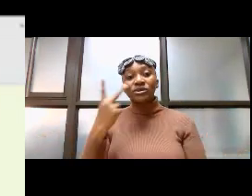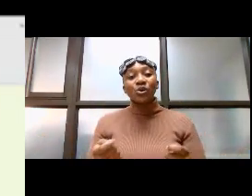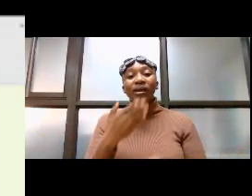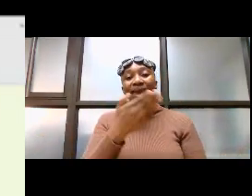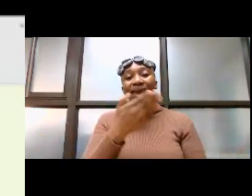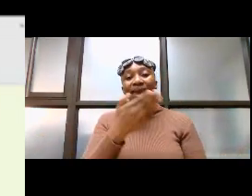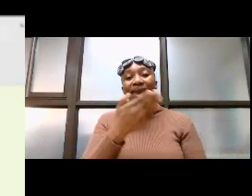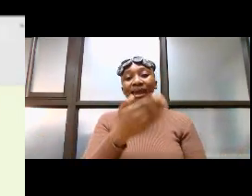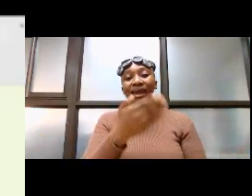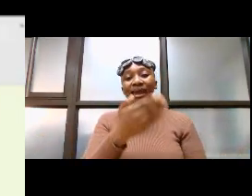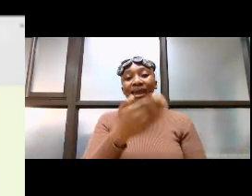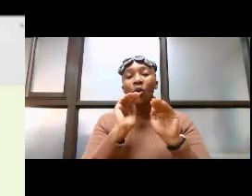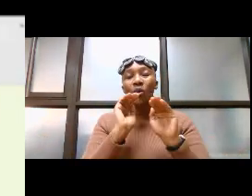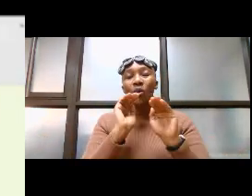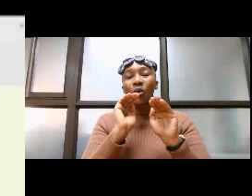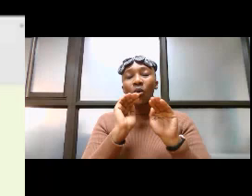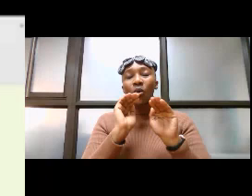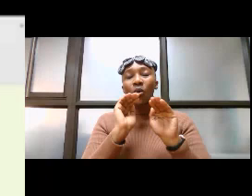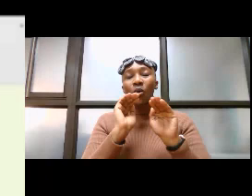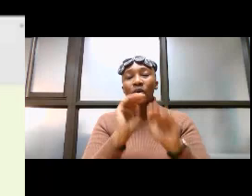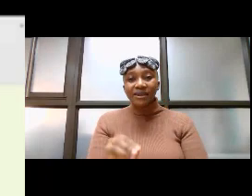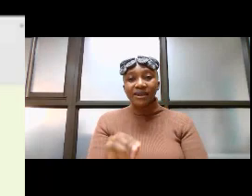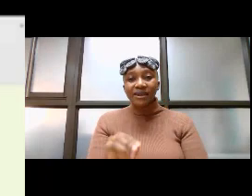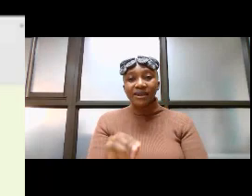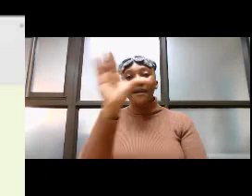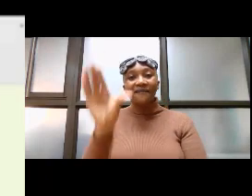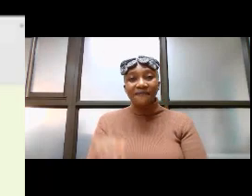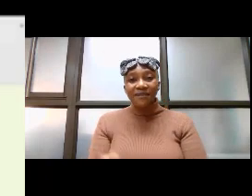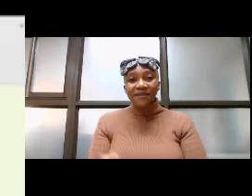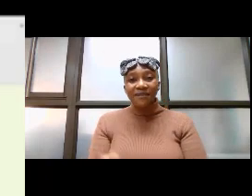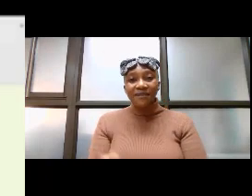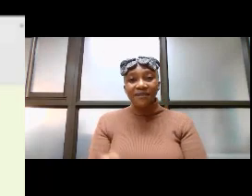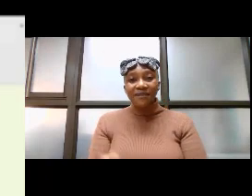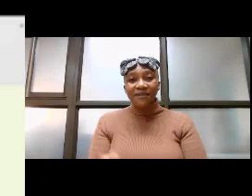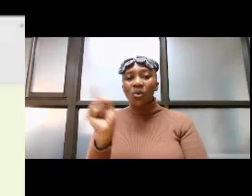Africa was taught as not having history.